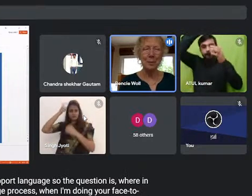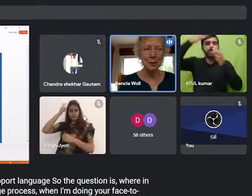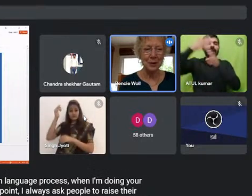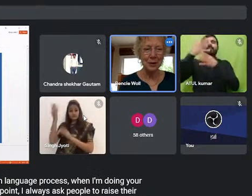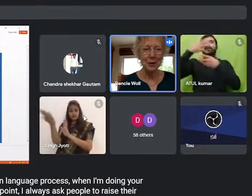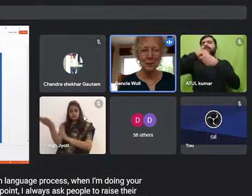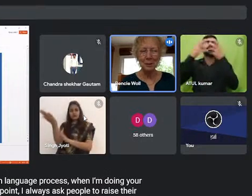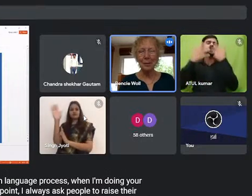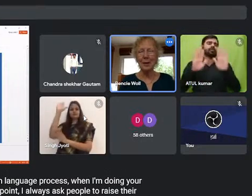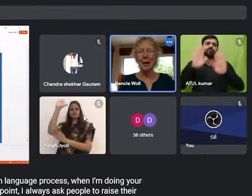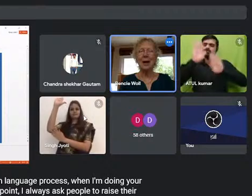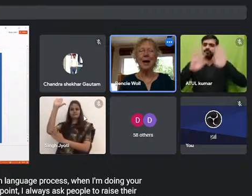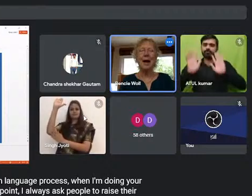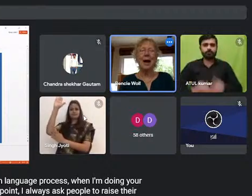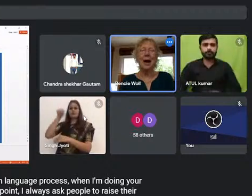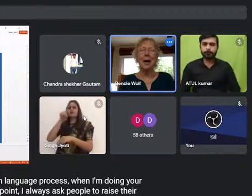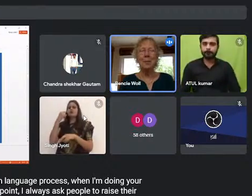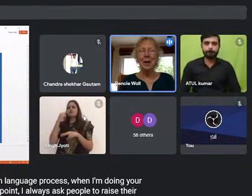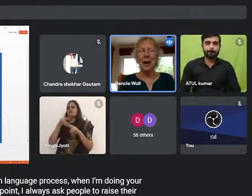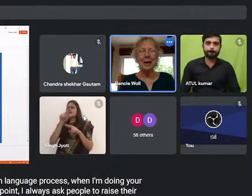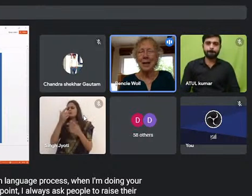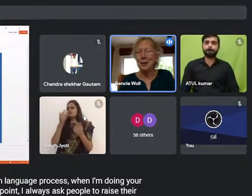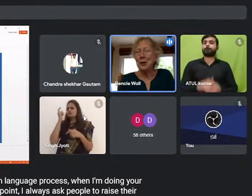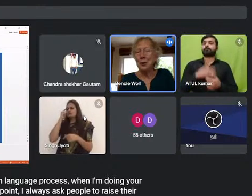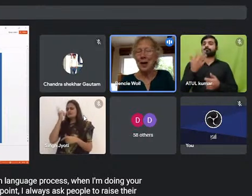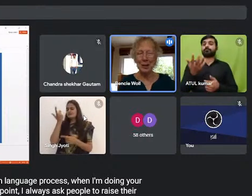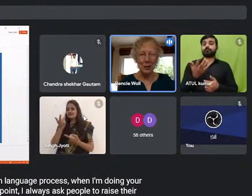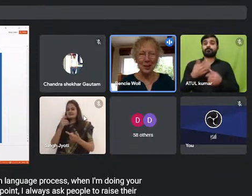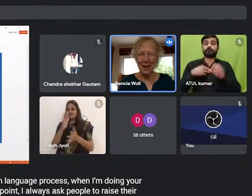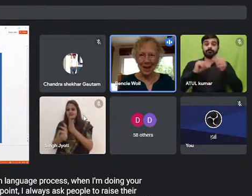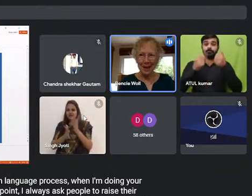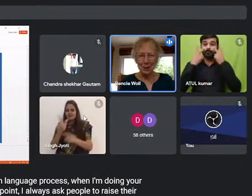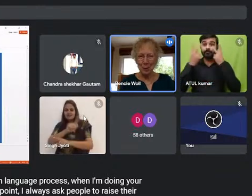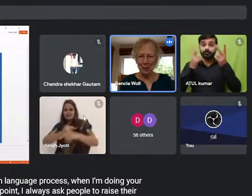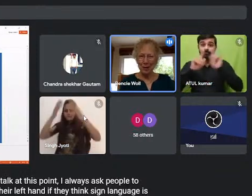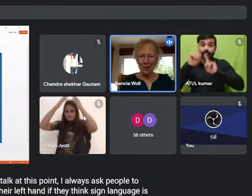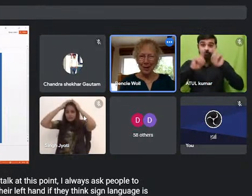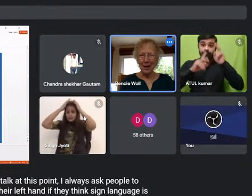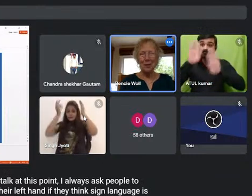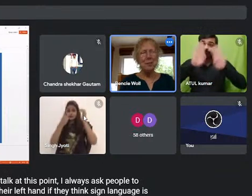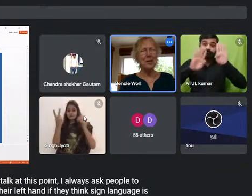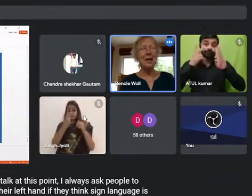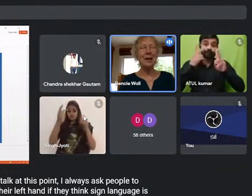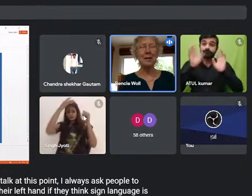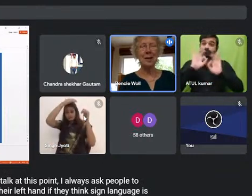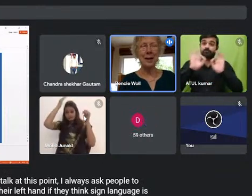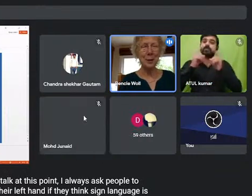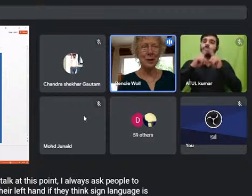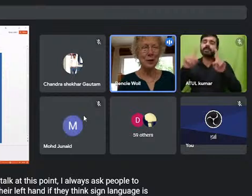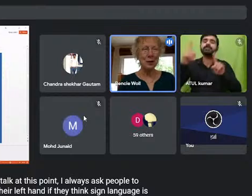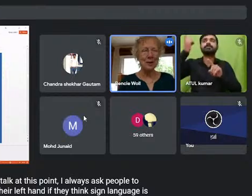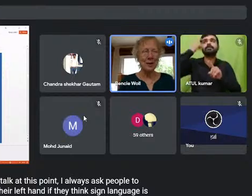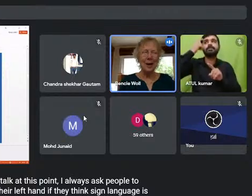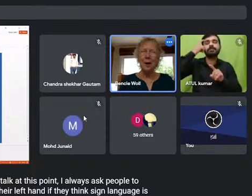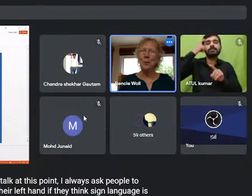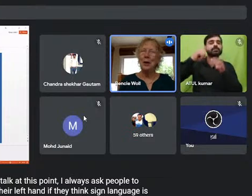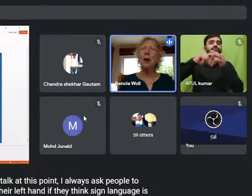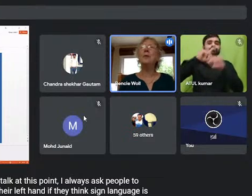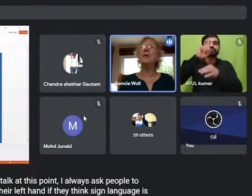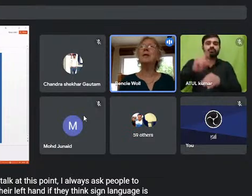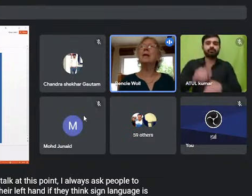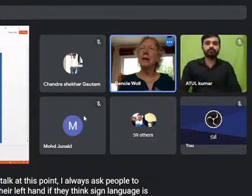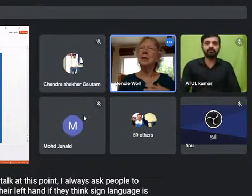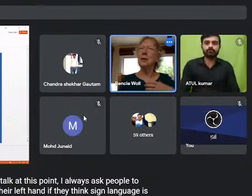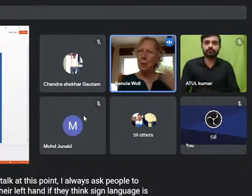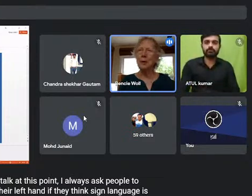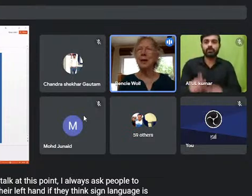in both hemispheres. I can't see your hands today, but think of that question. We